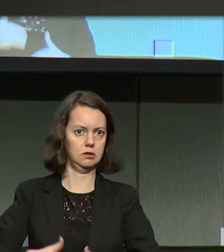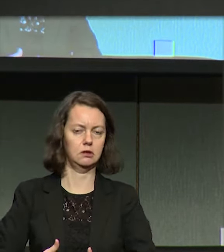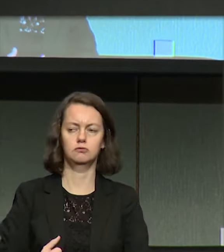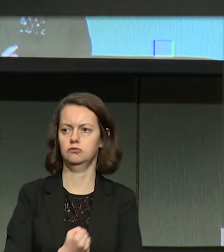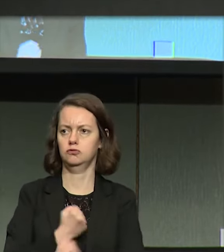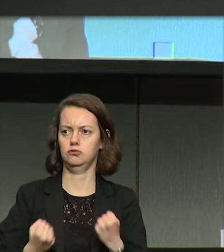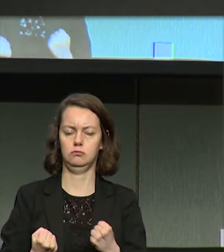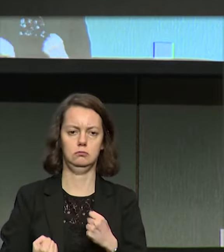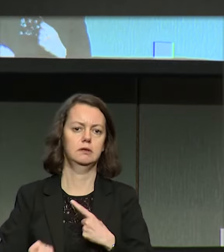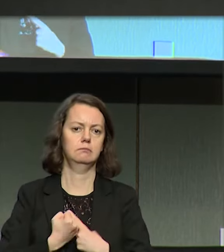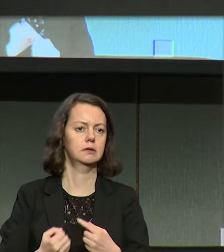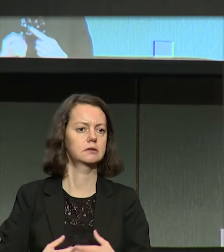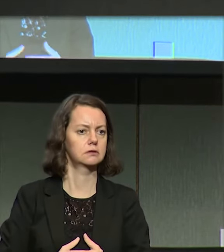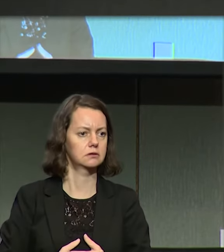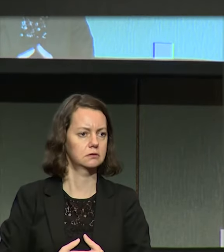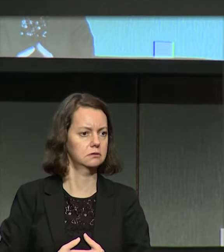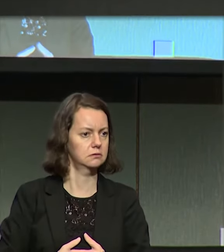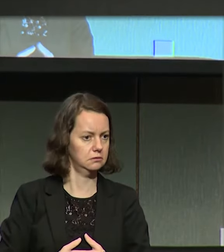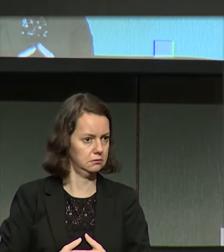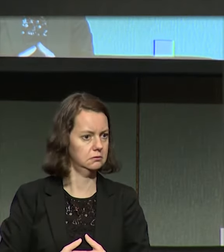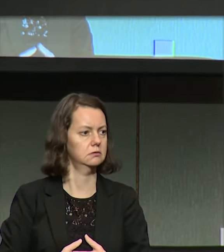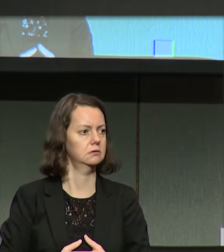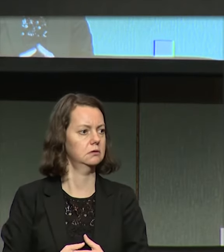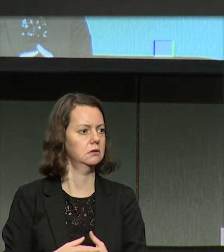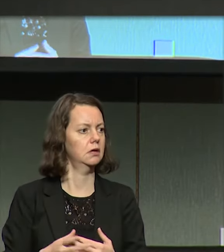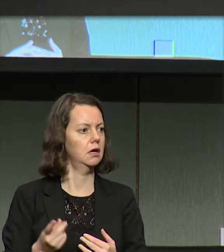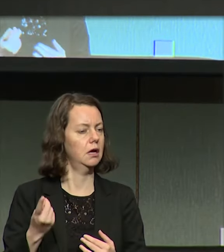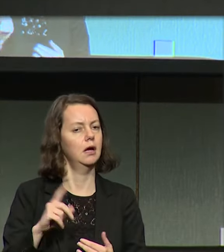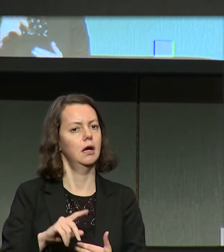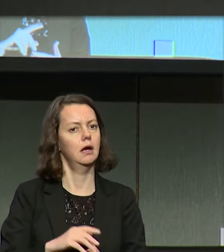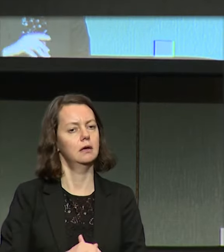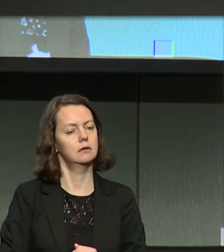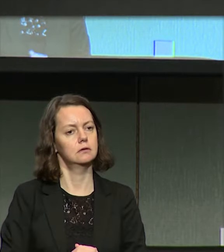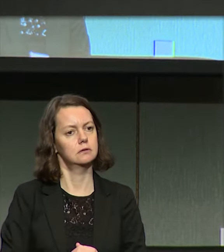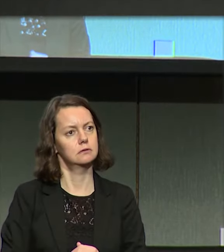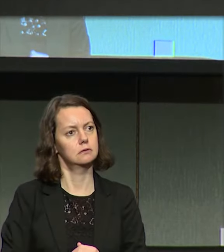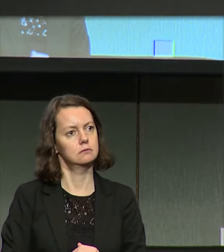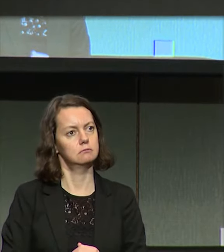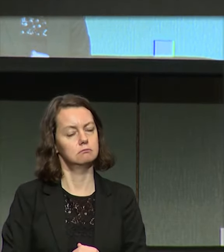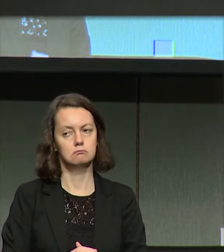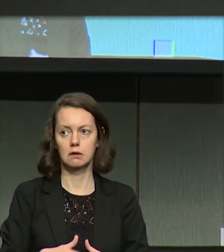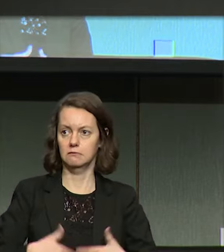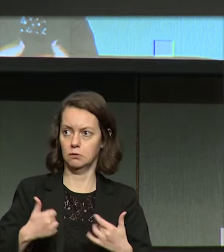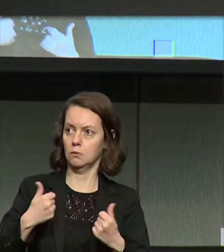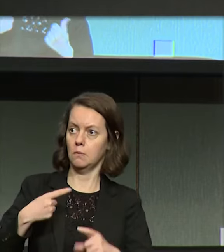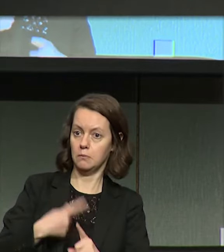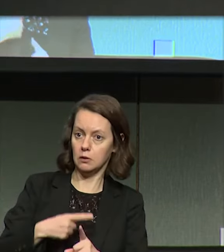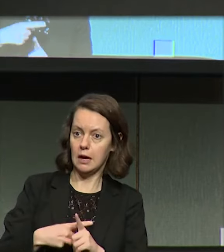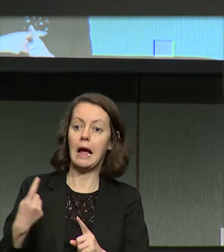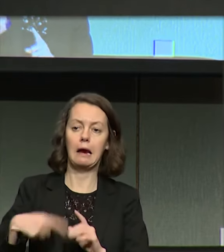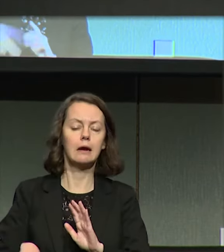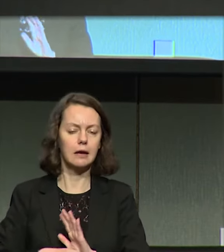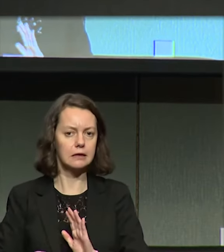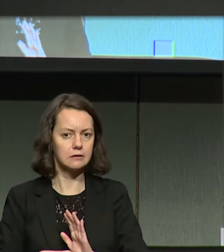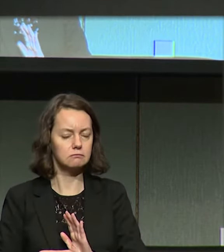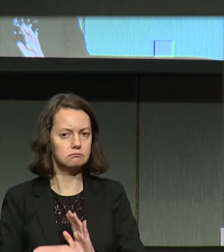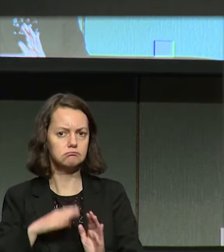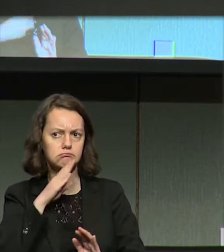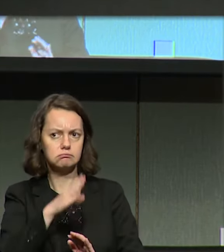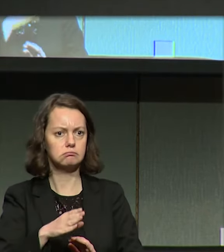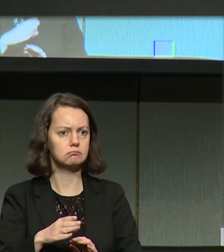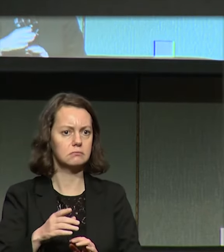strongly. And it will resonate strongly in a positive sense and in a negative sense, you know. So when I'm